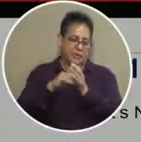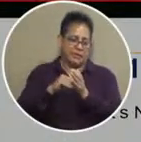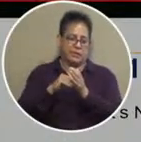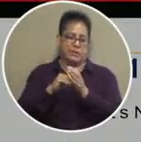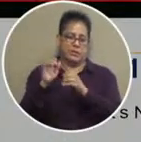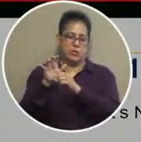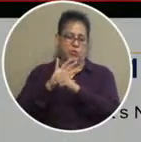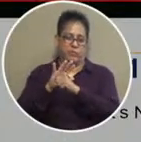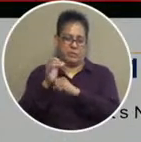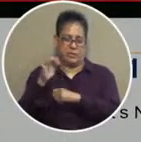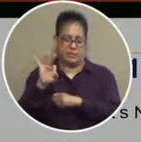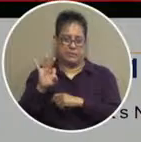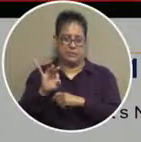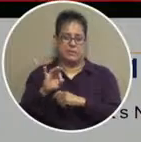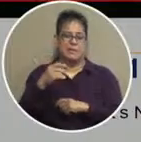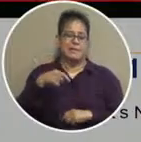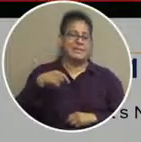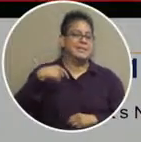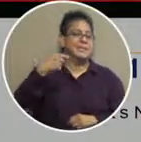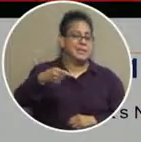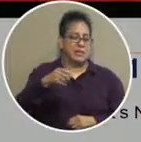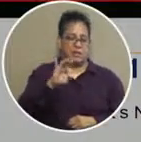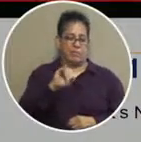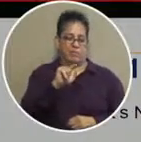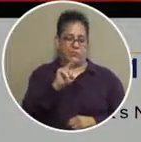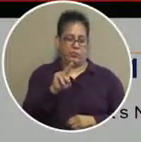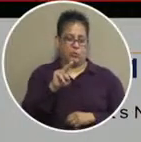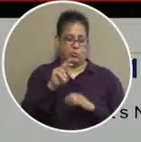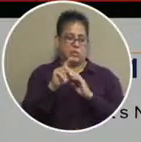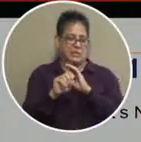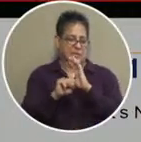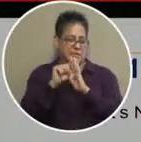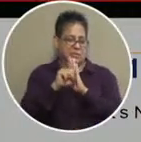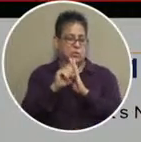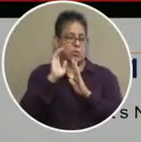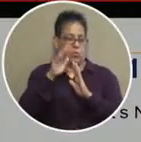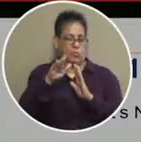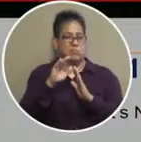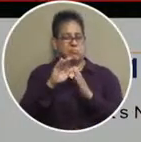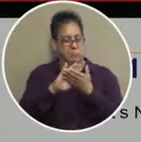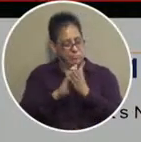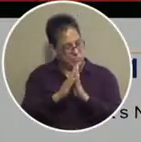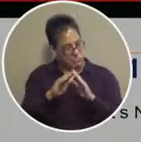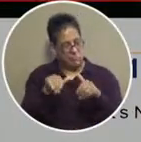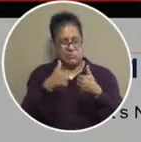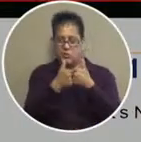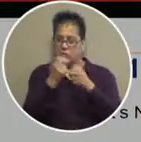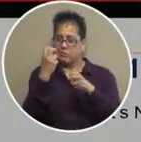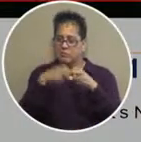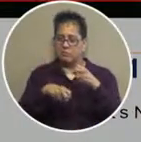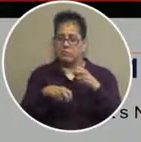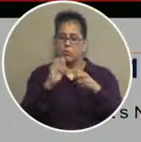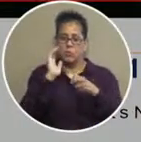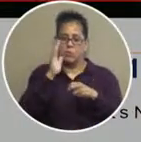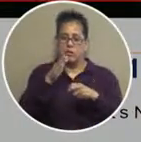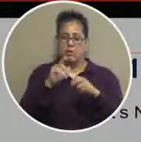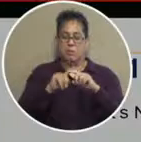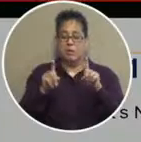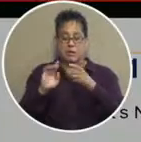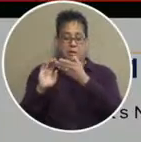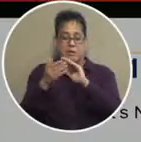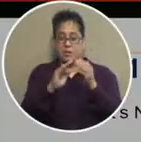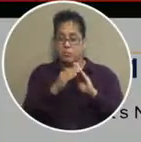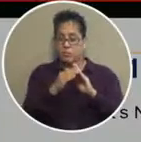The next flu season is going to pose a great challenge to us. but with the community efforts